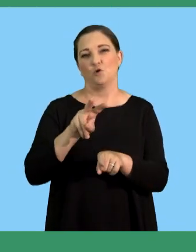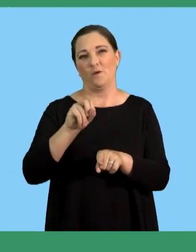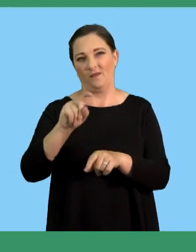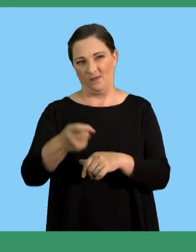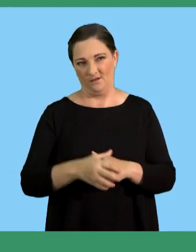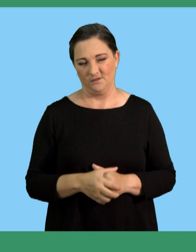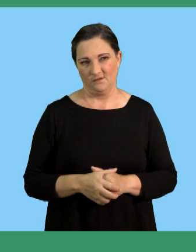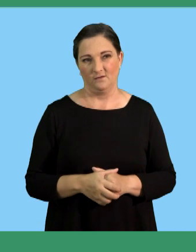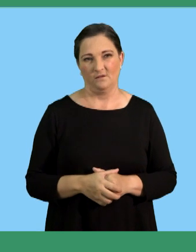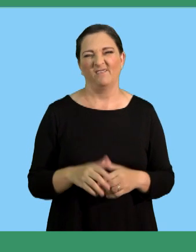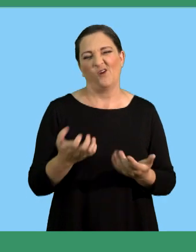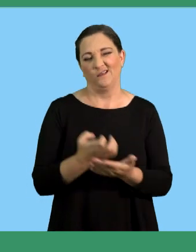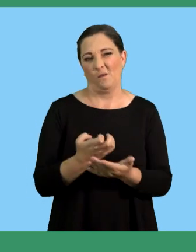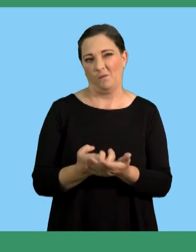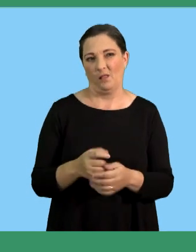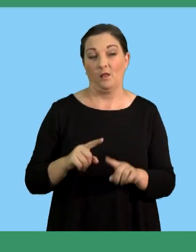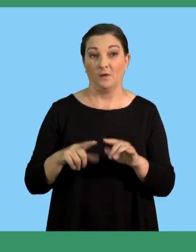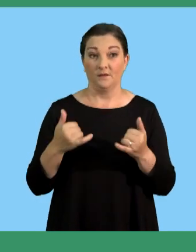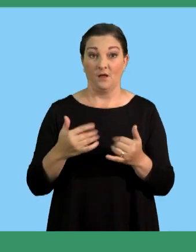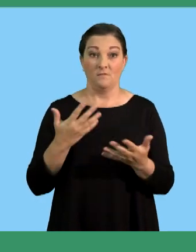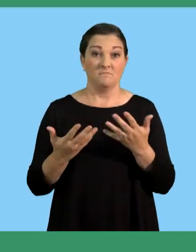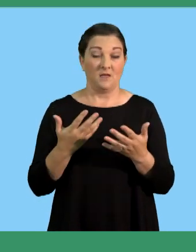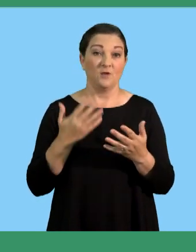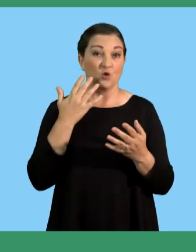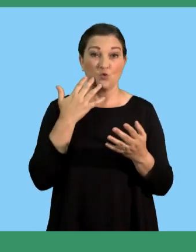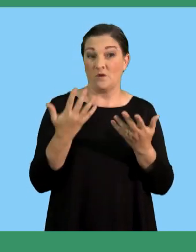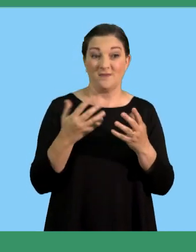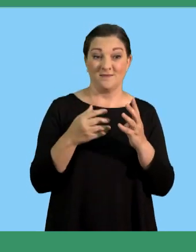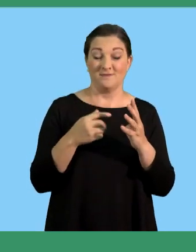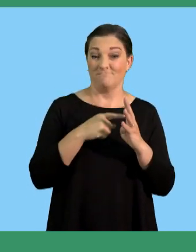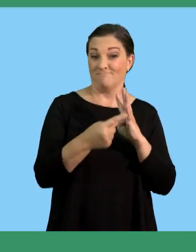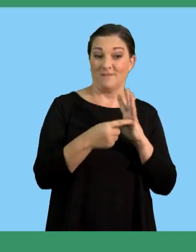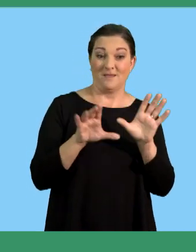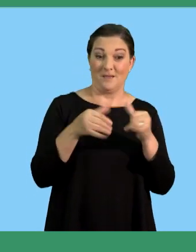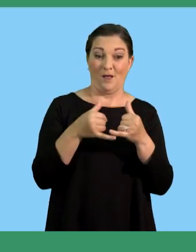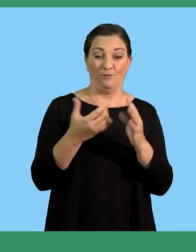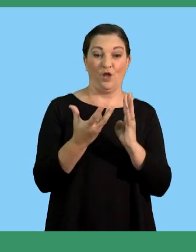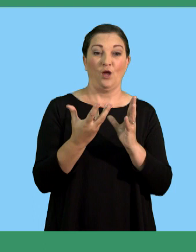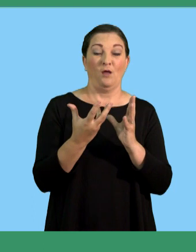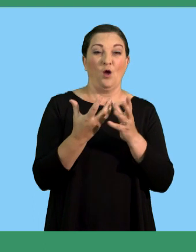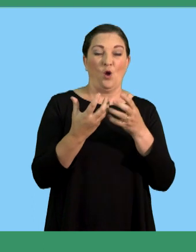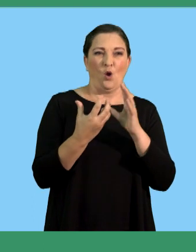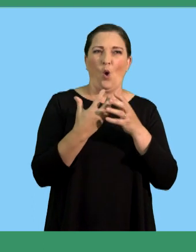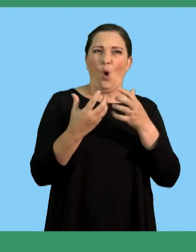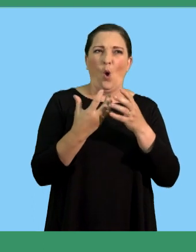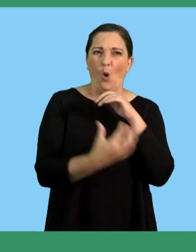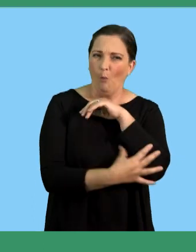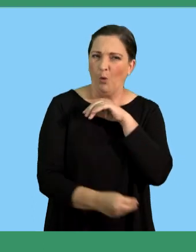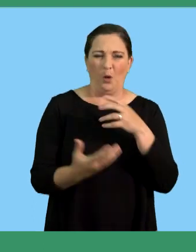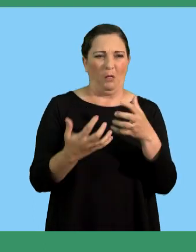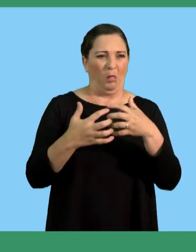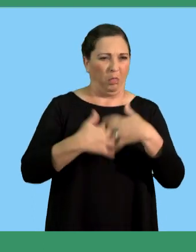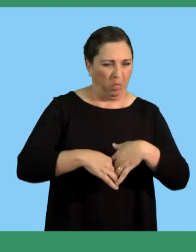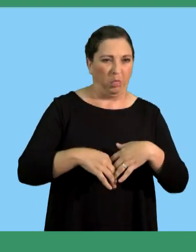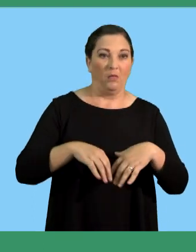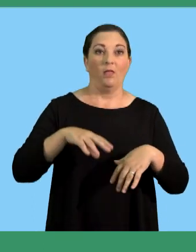claim on company's assets in an event of bankruptcy. So should liquidation happen, this is to say now when the company is selling all their